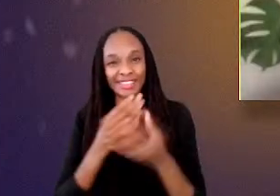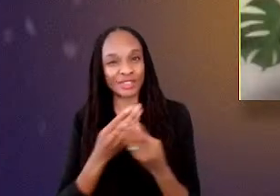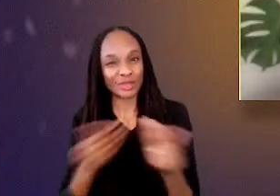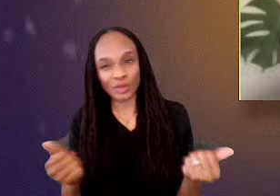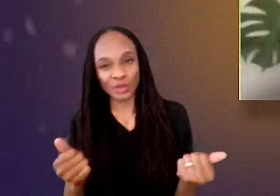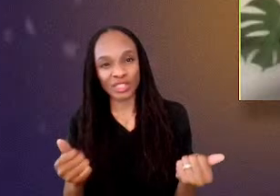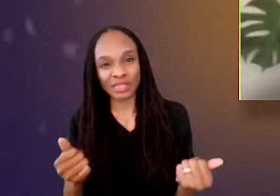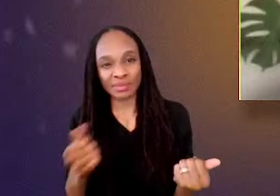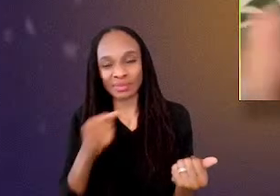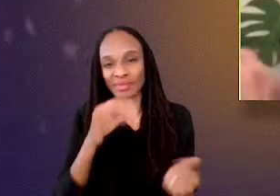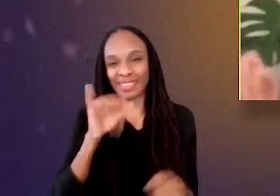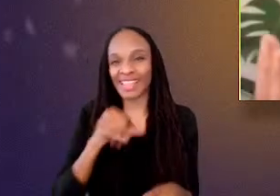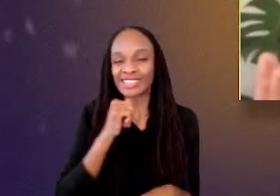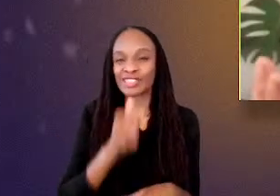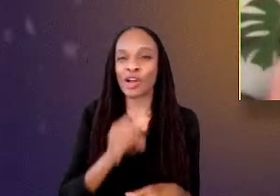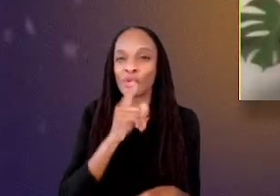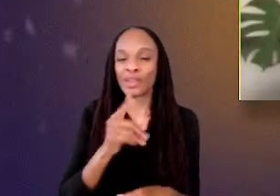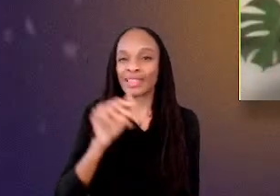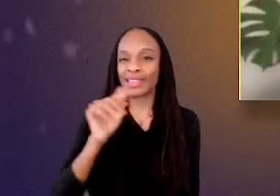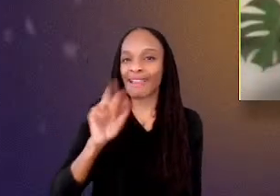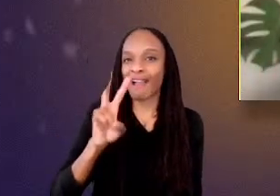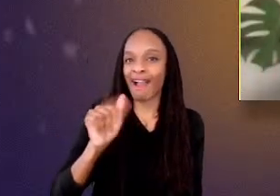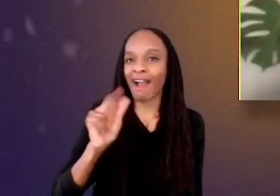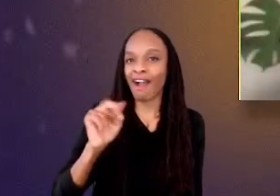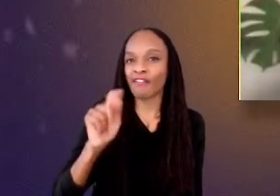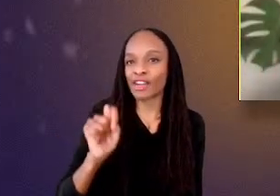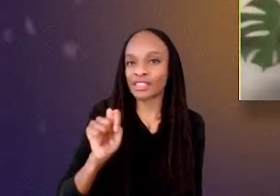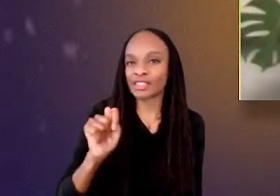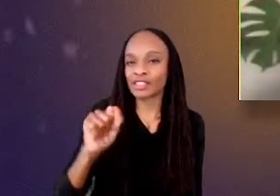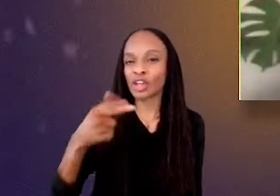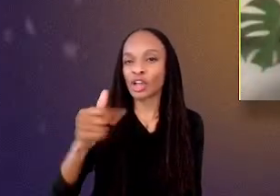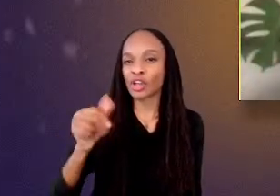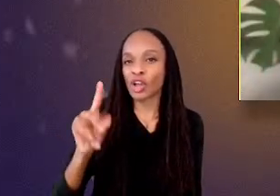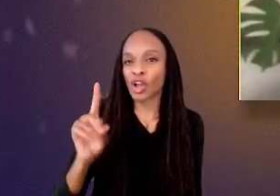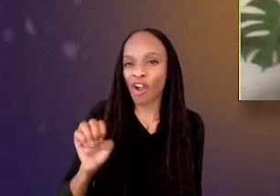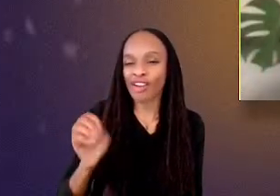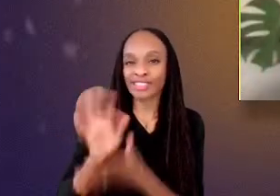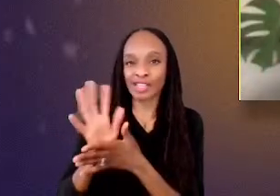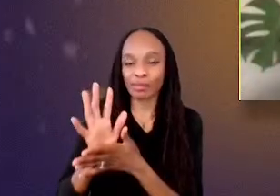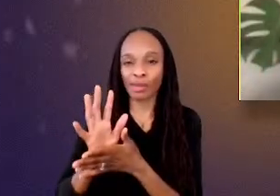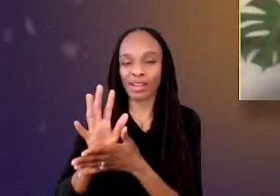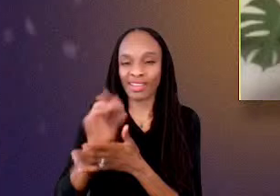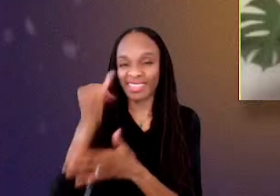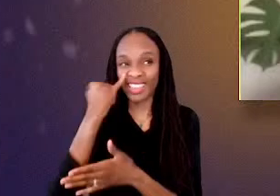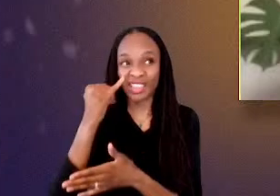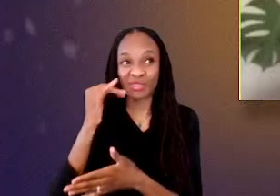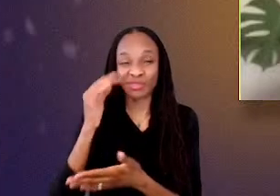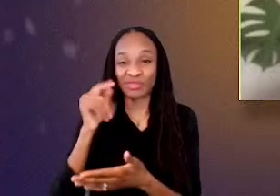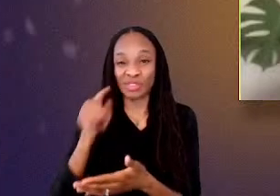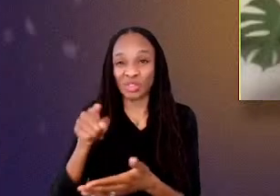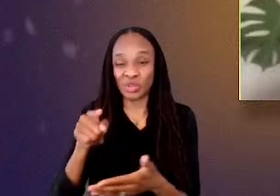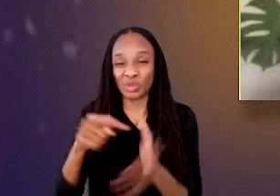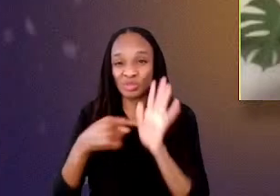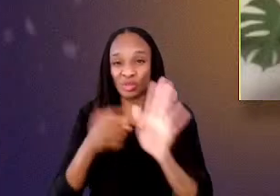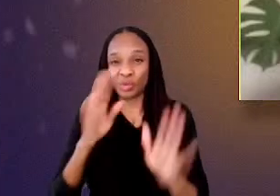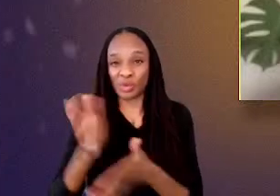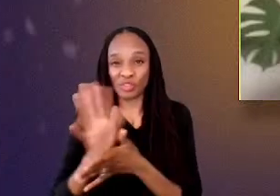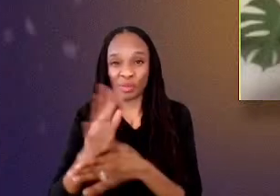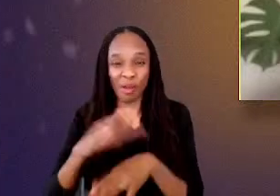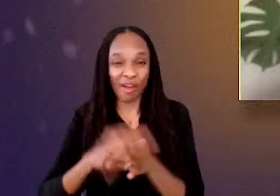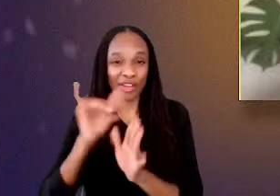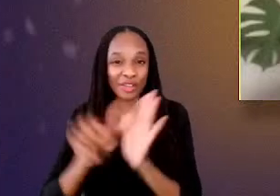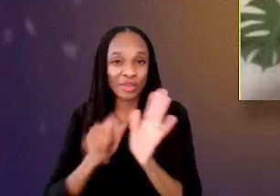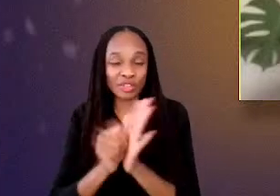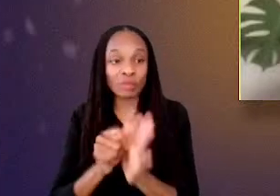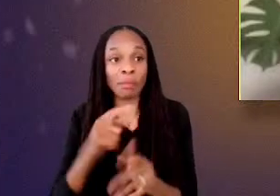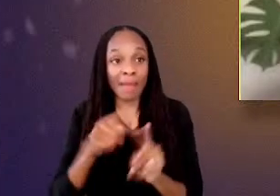bespeak avant-garde cinema to put your film on YouTube. That's where there's definitely audiences there, right? I think a question that